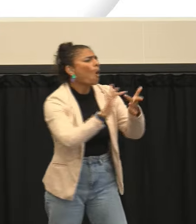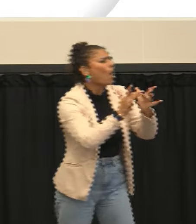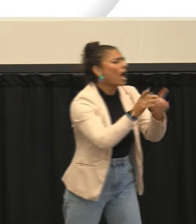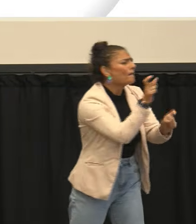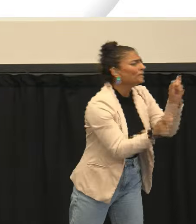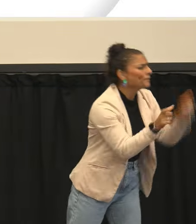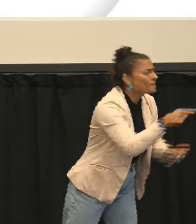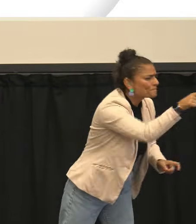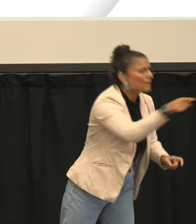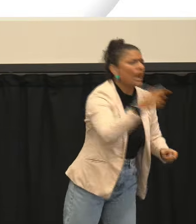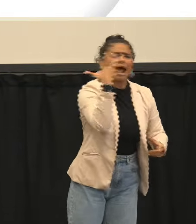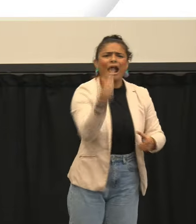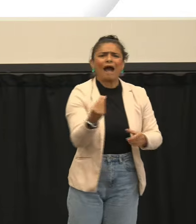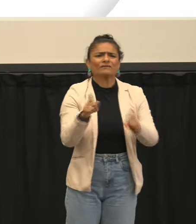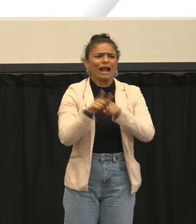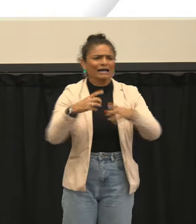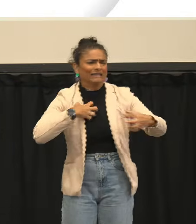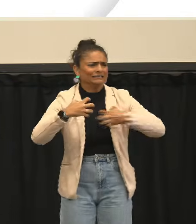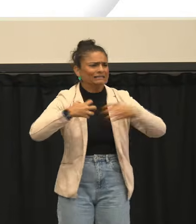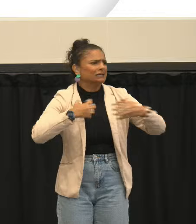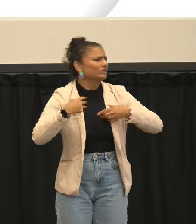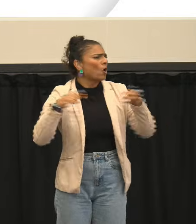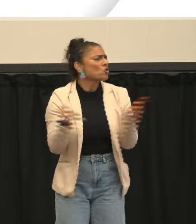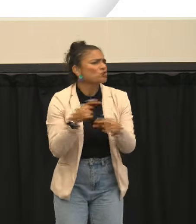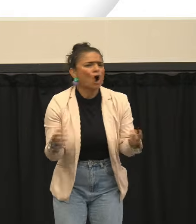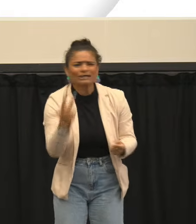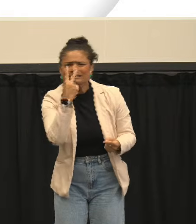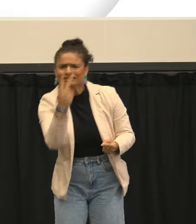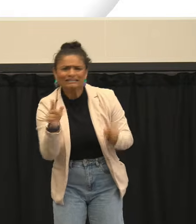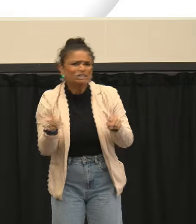language that is ours, a visual language.